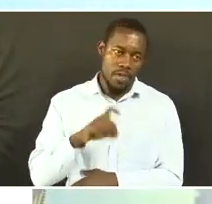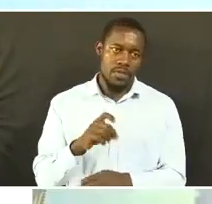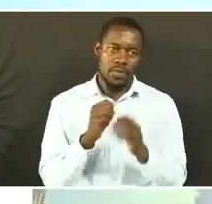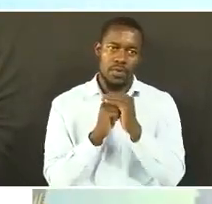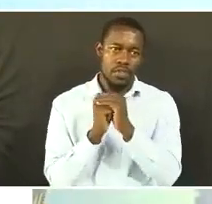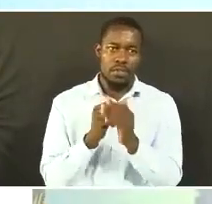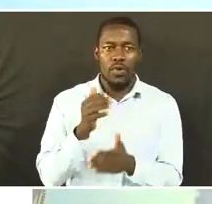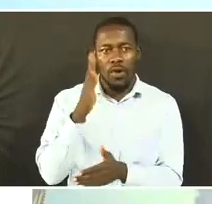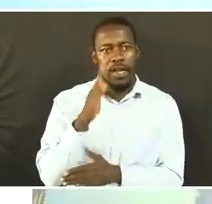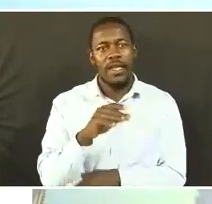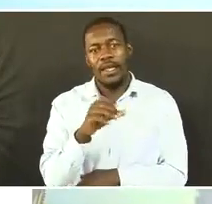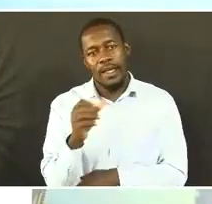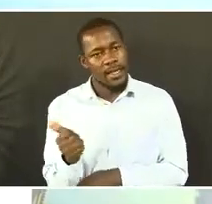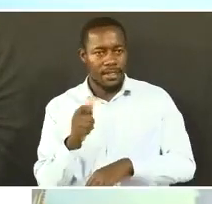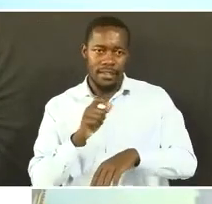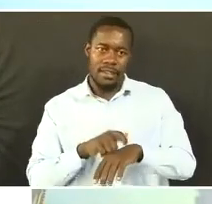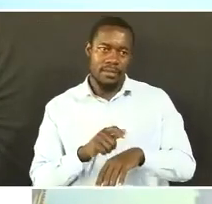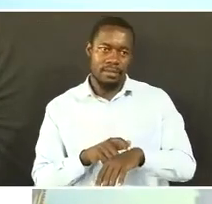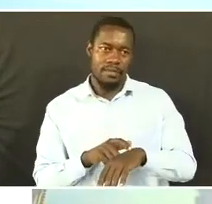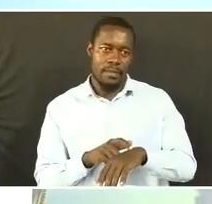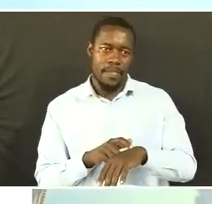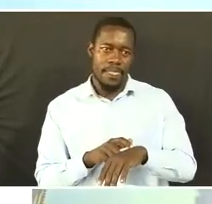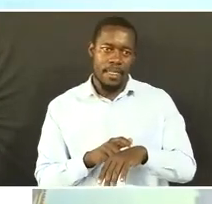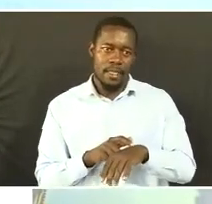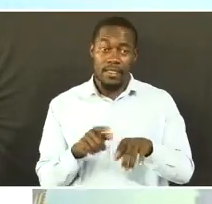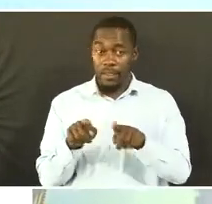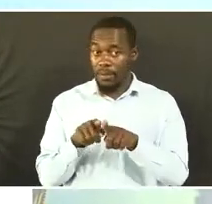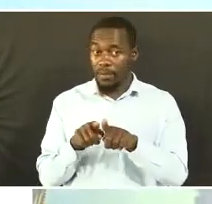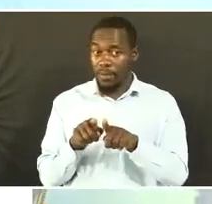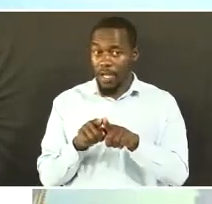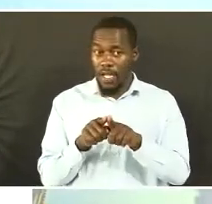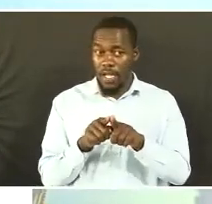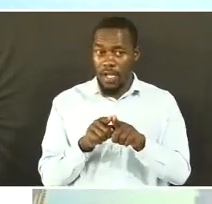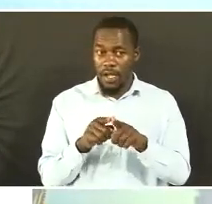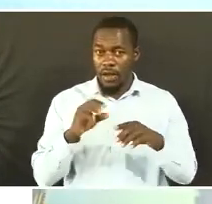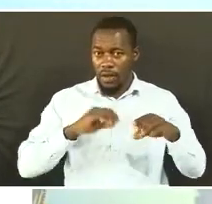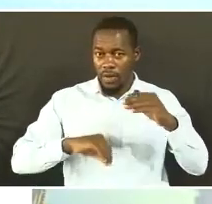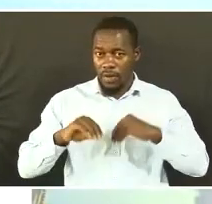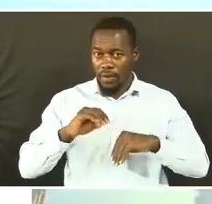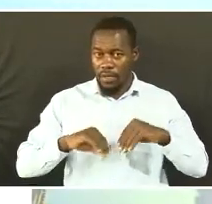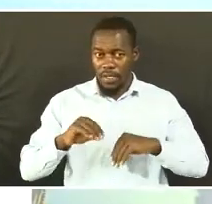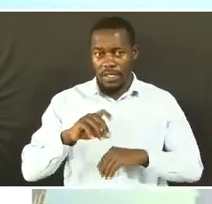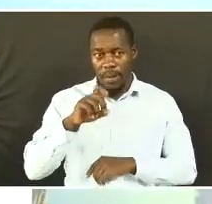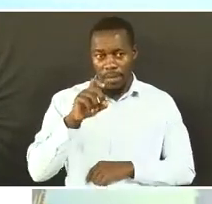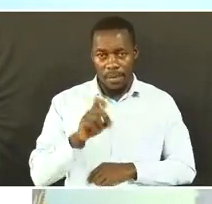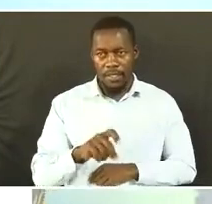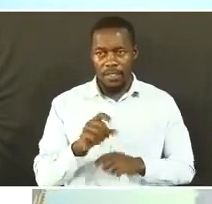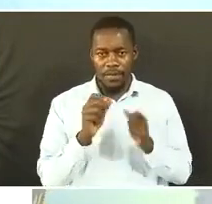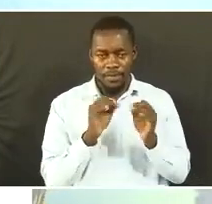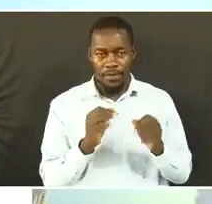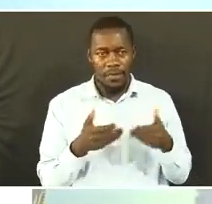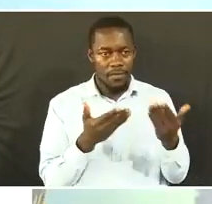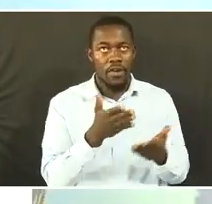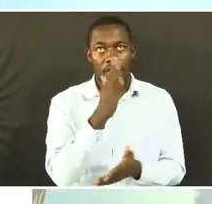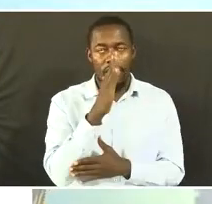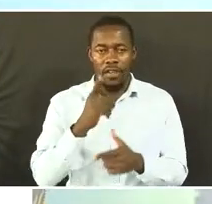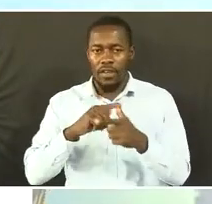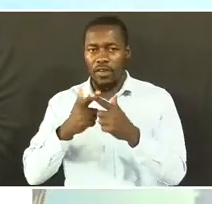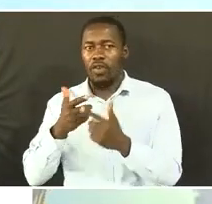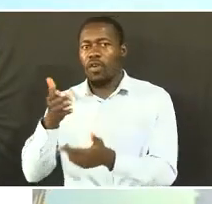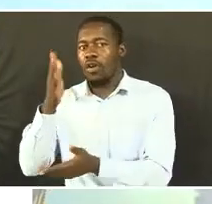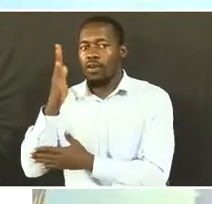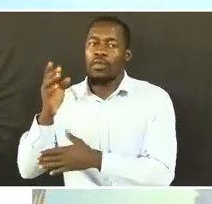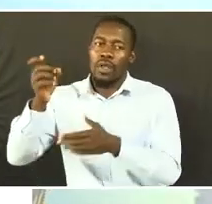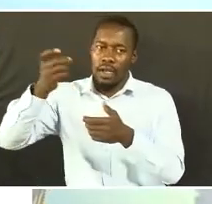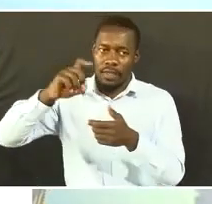God calls upon us to return, he also returns it back transfigured and ennobled with his own glory. We thank him